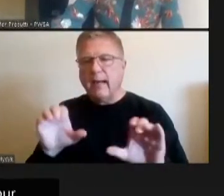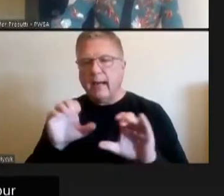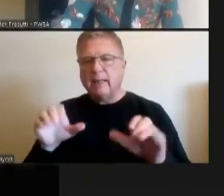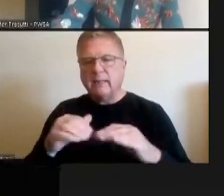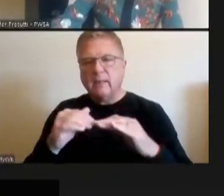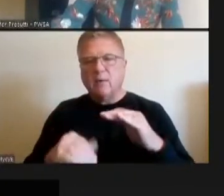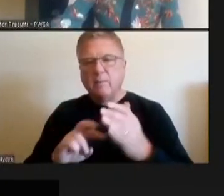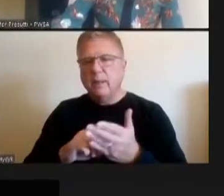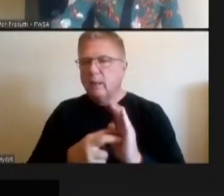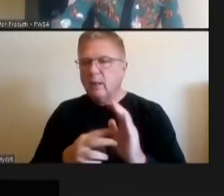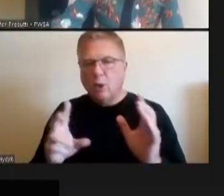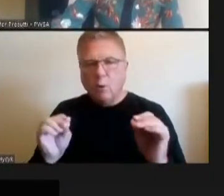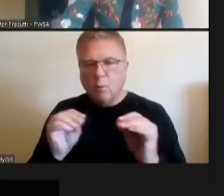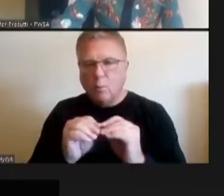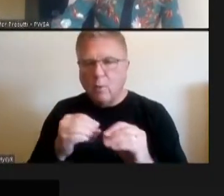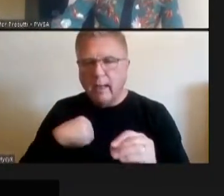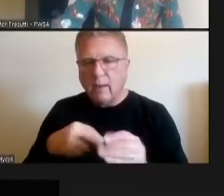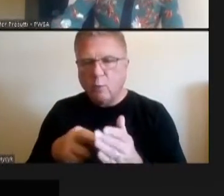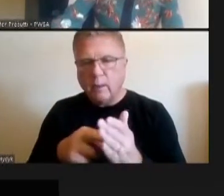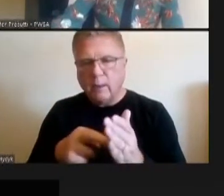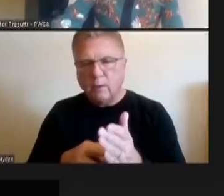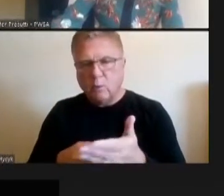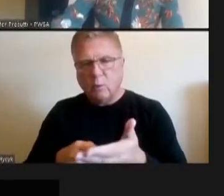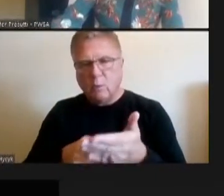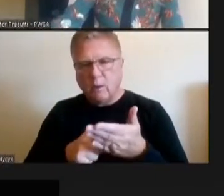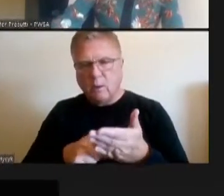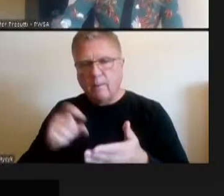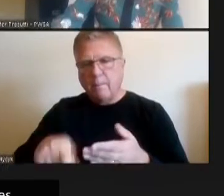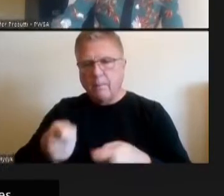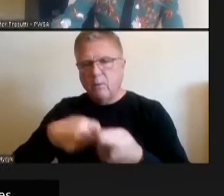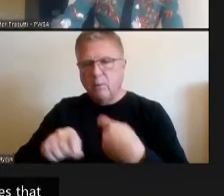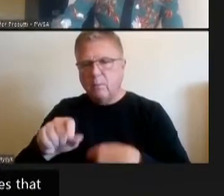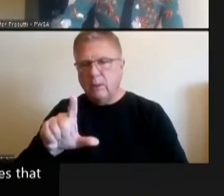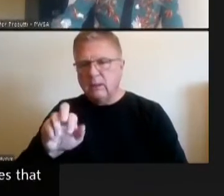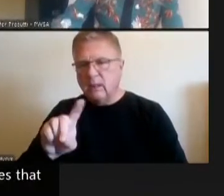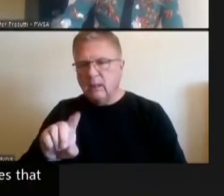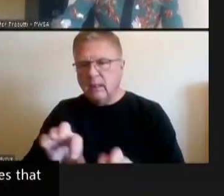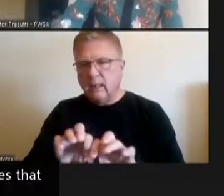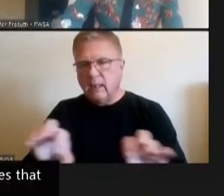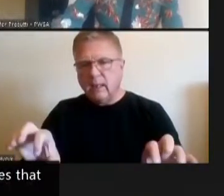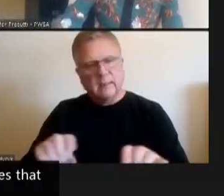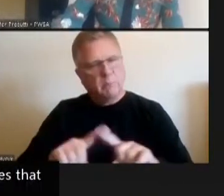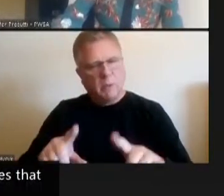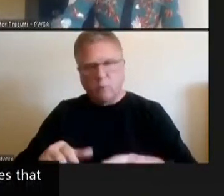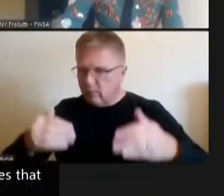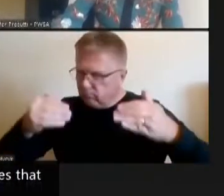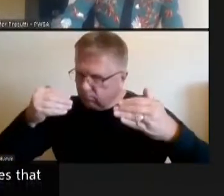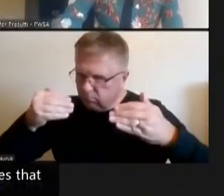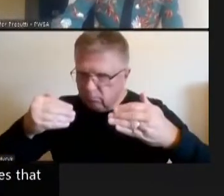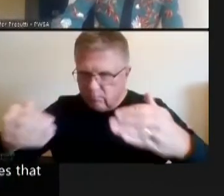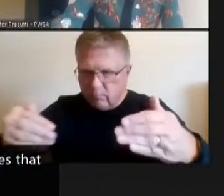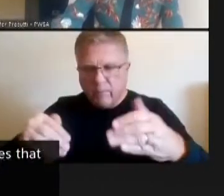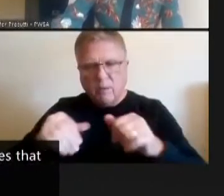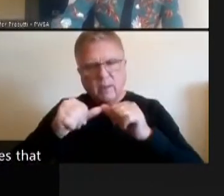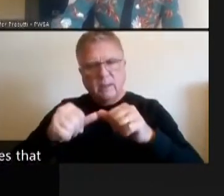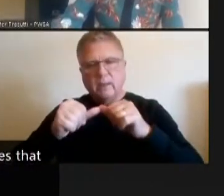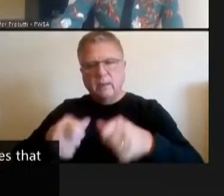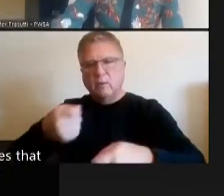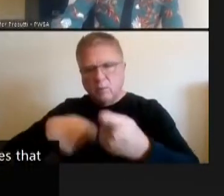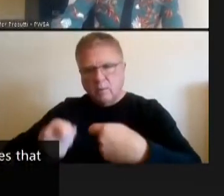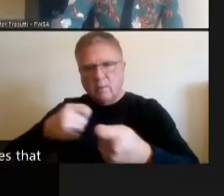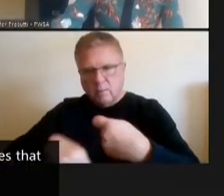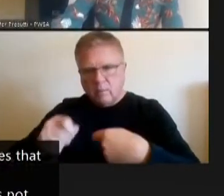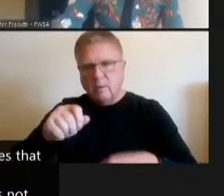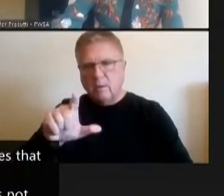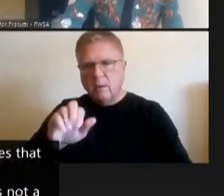had a regulatory requirement to replace lead lines. Though we kept our foot on the gas pedal and we have continued to replace lead lines, even though it